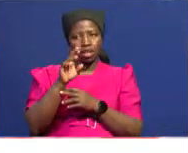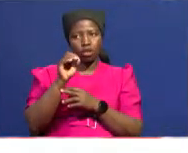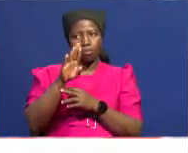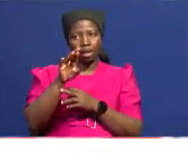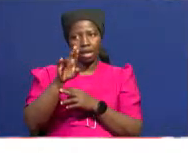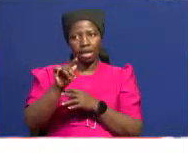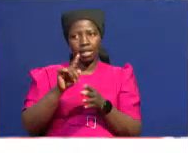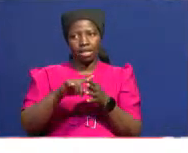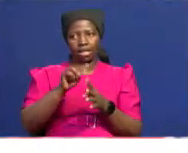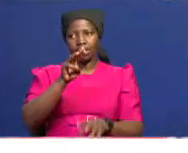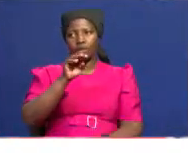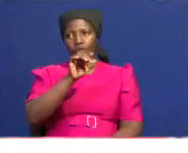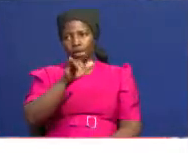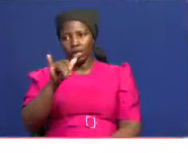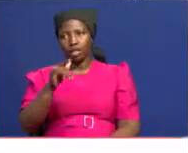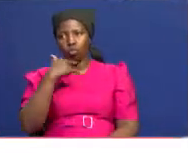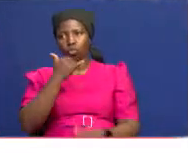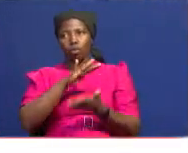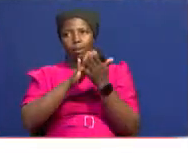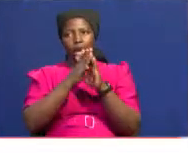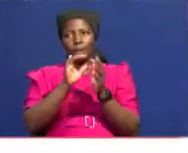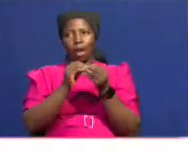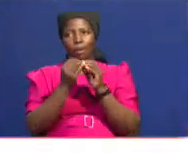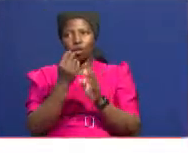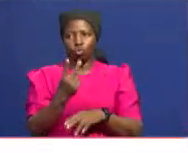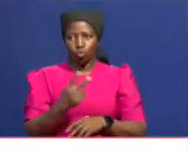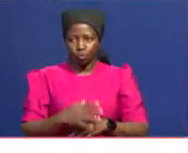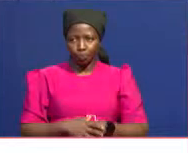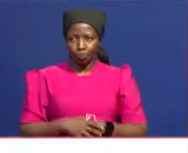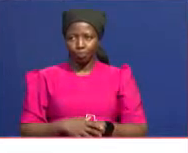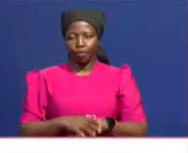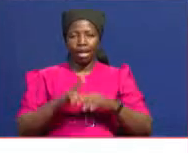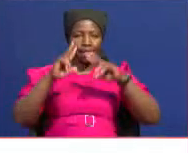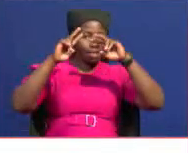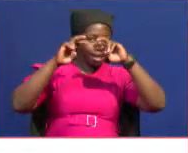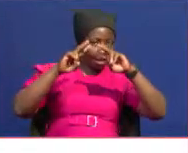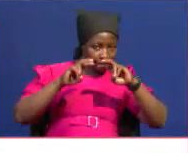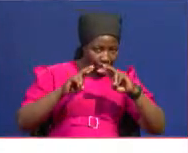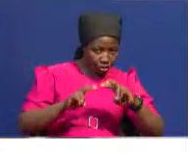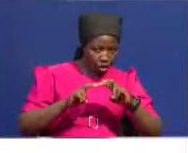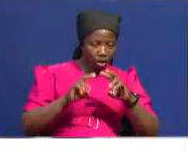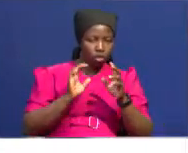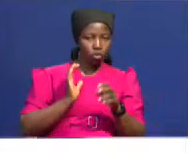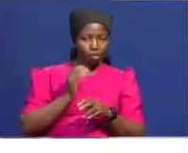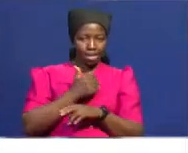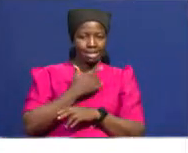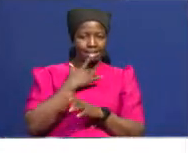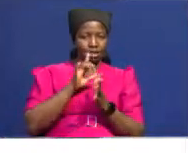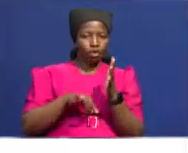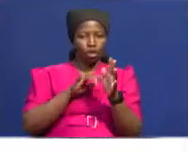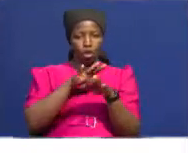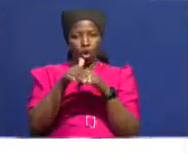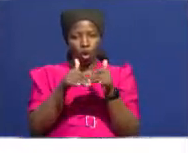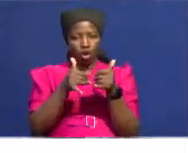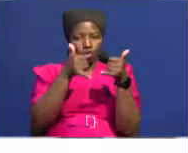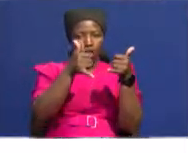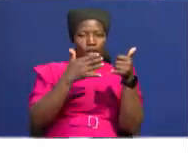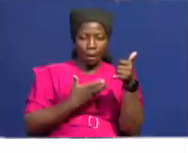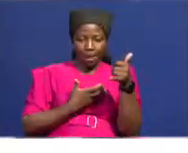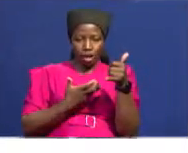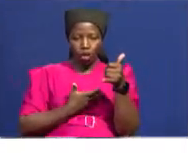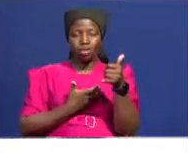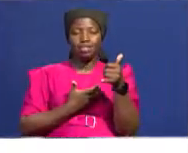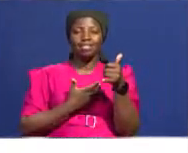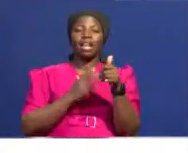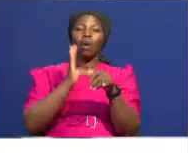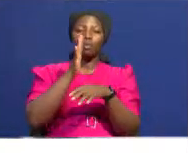and Willie Mangat, who tied for the second place. The investigations committee said all trophies, medals and bonuses would be